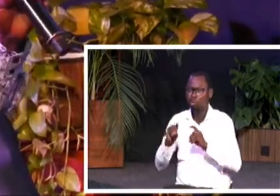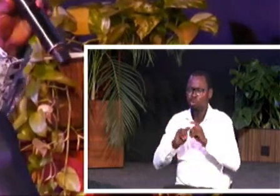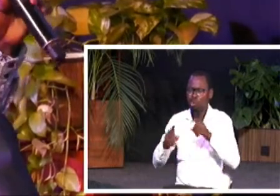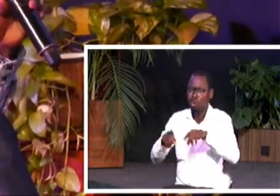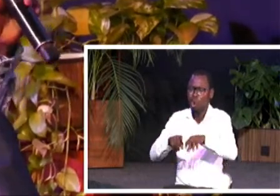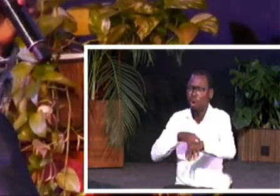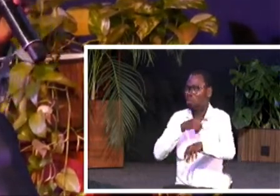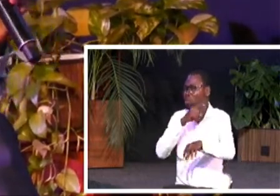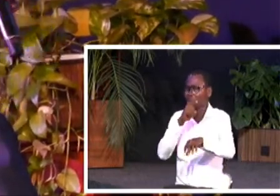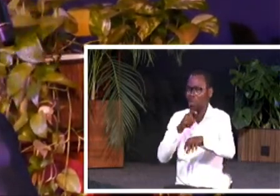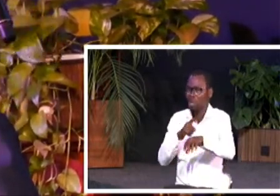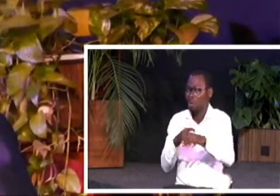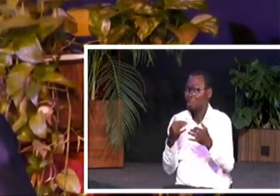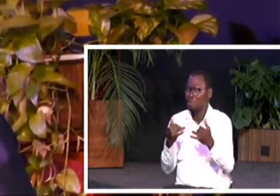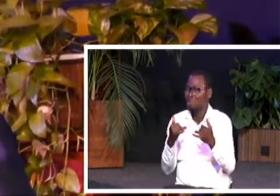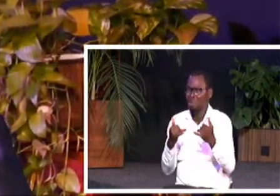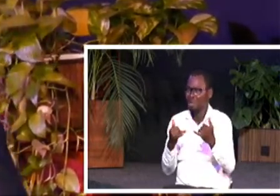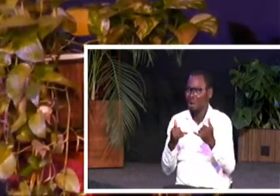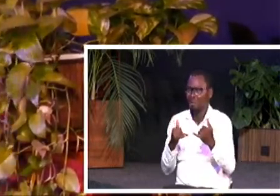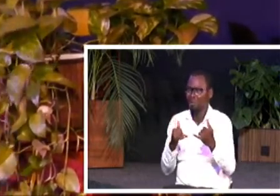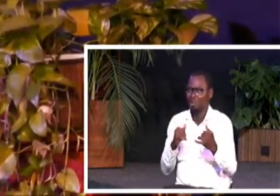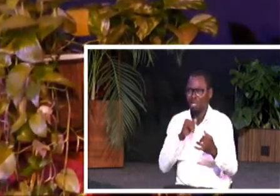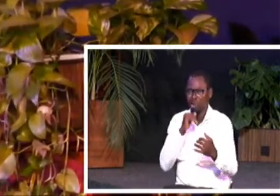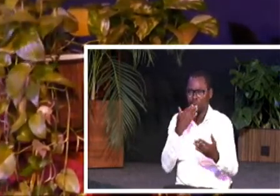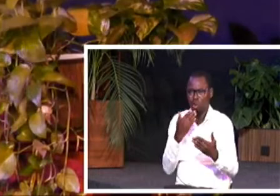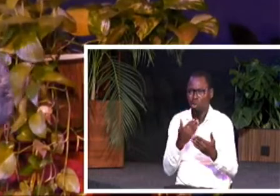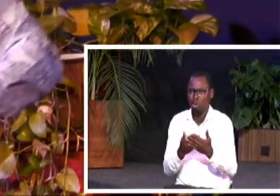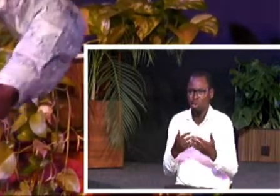crisis because of lack of adequate supply?